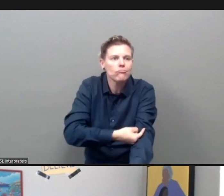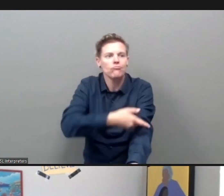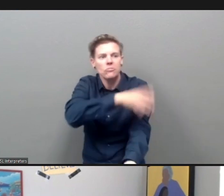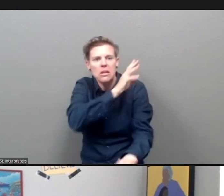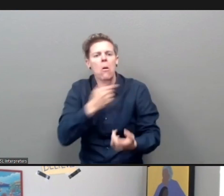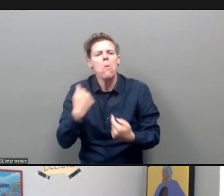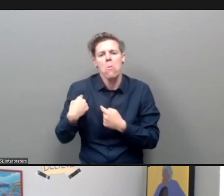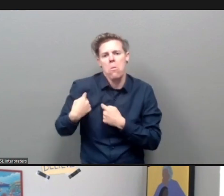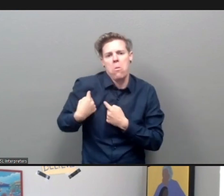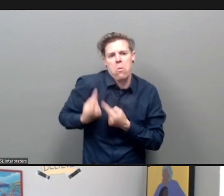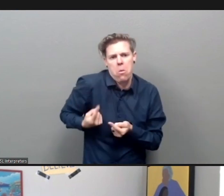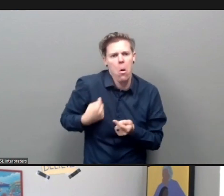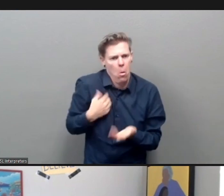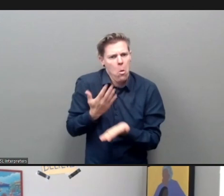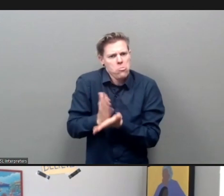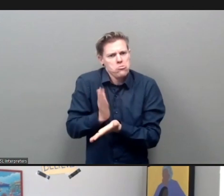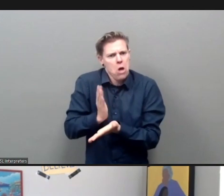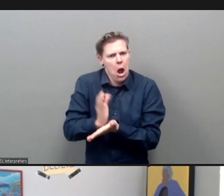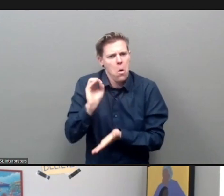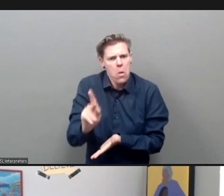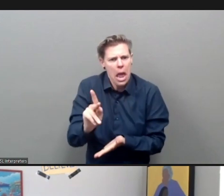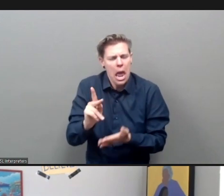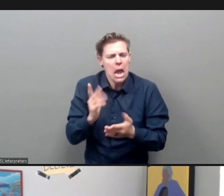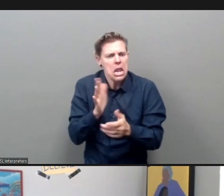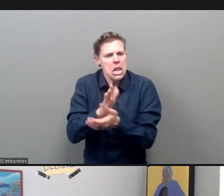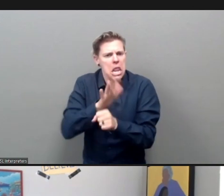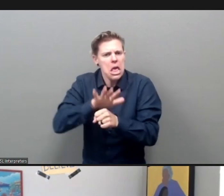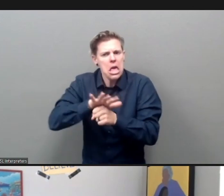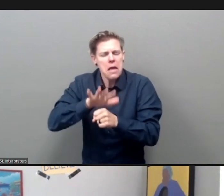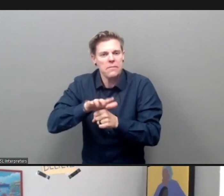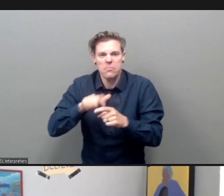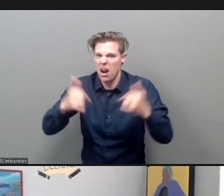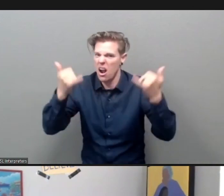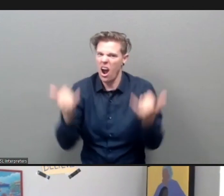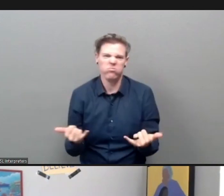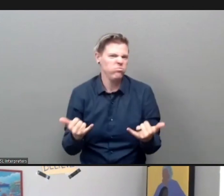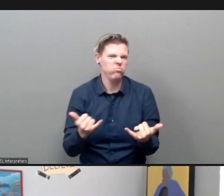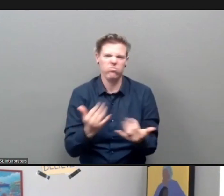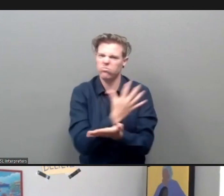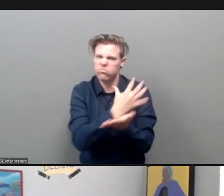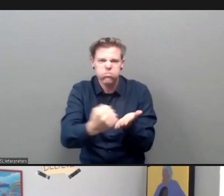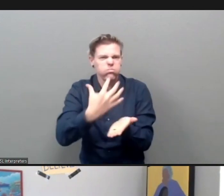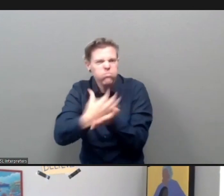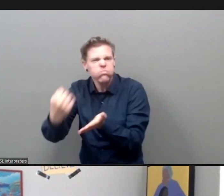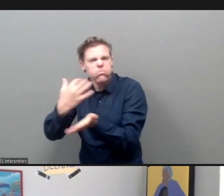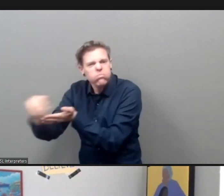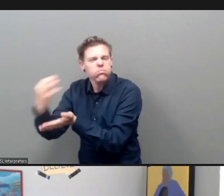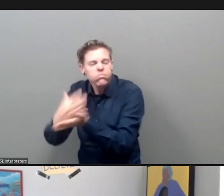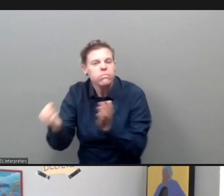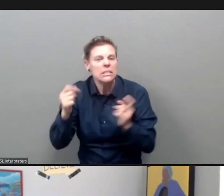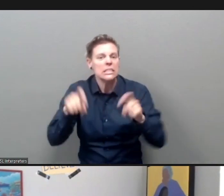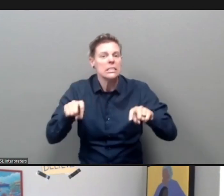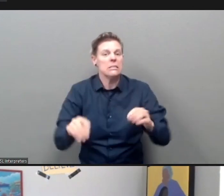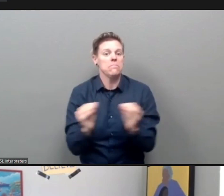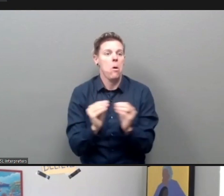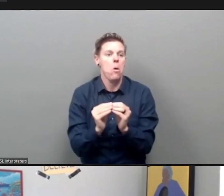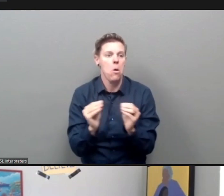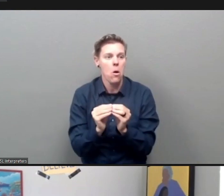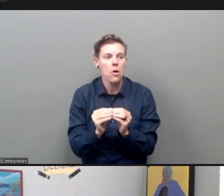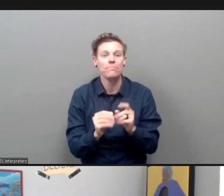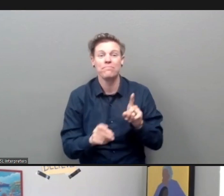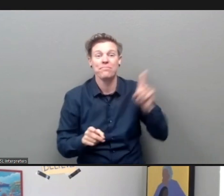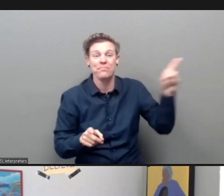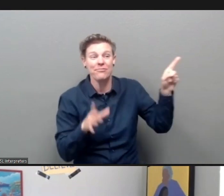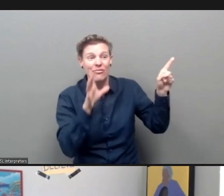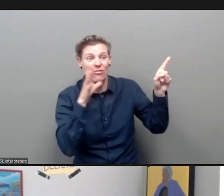we've traditionally had in New Mexico is sort of being, at least during the pandemic, one giant ICU. There aren't other places.